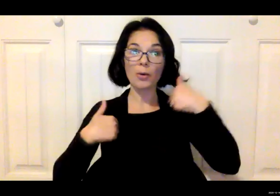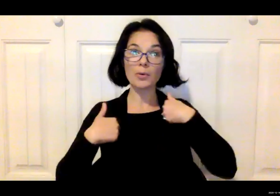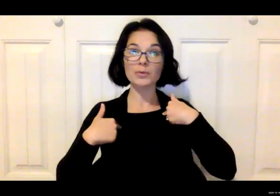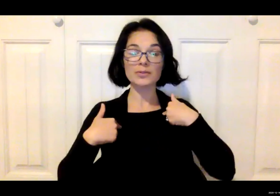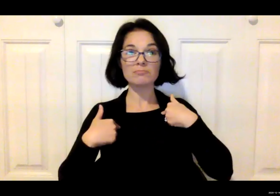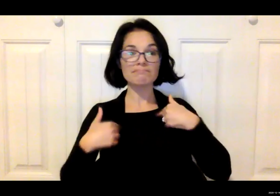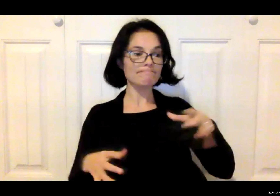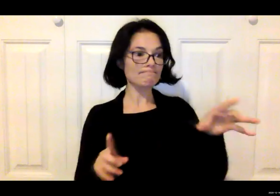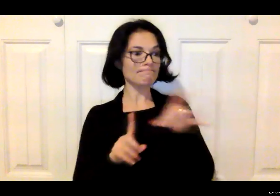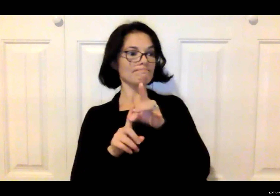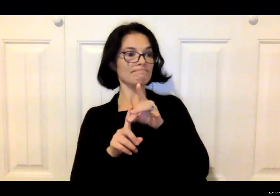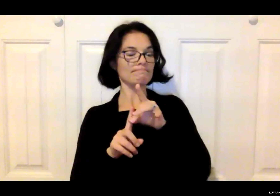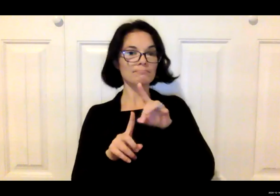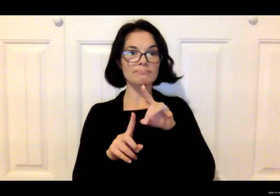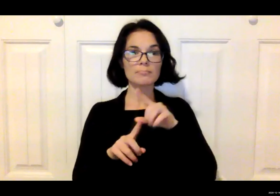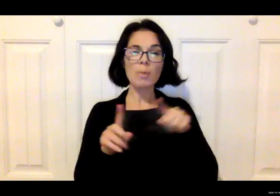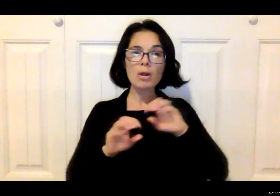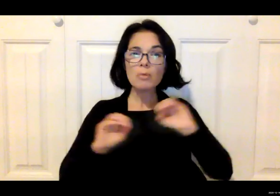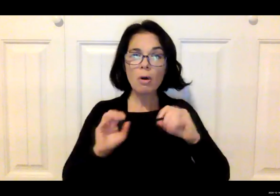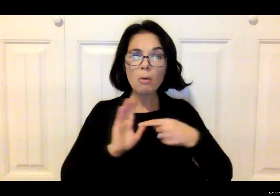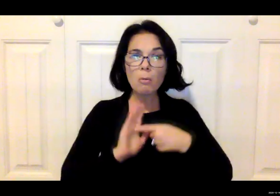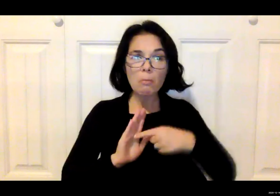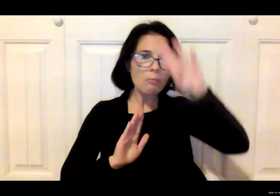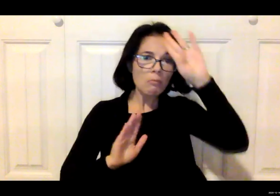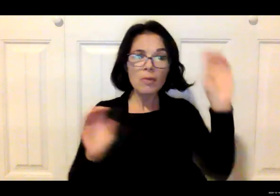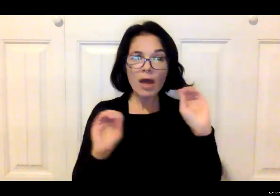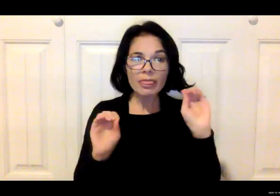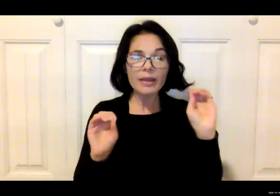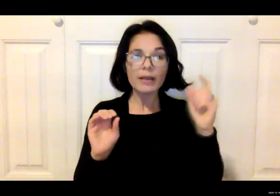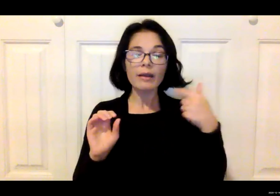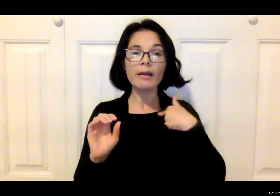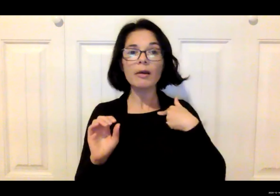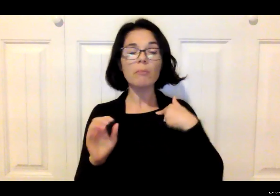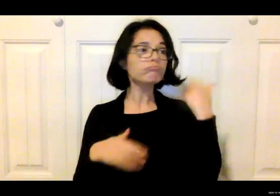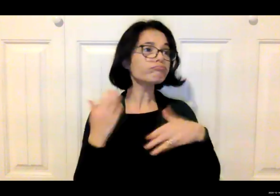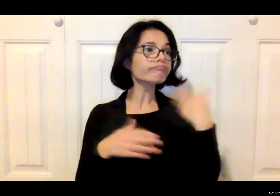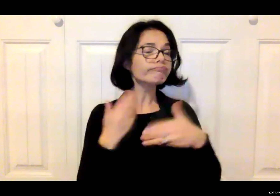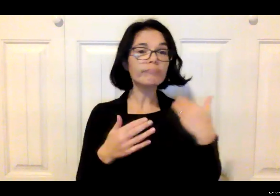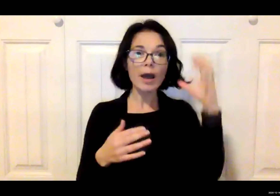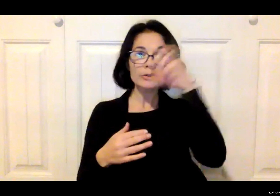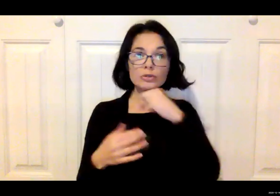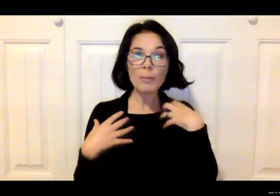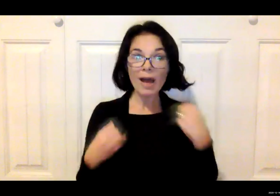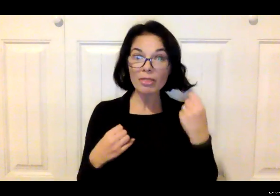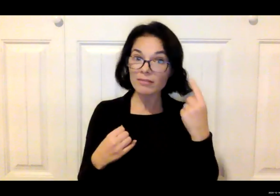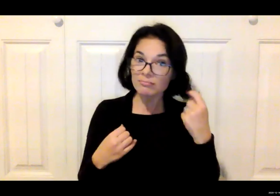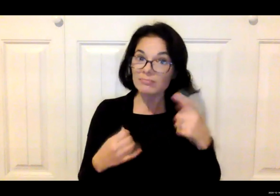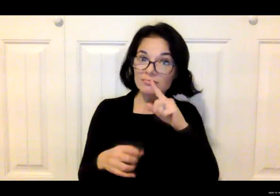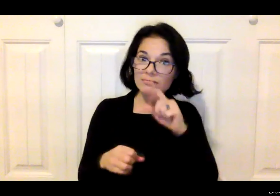symptoms, you could unknowingly spread it to someone else, who then unknowingly spreads it to someone else who's extremely vulnerable.